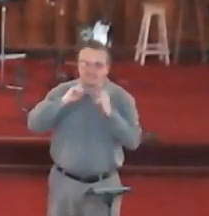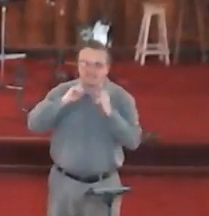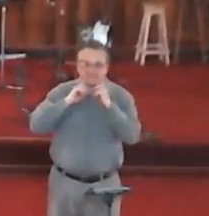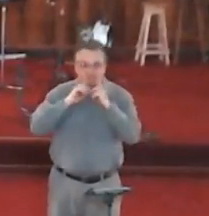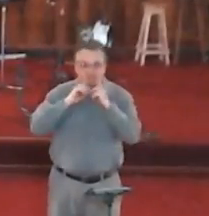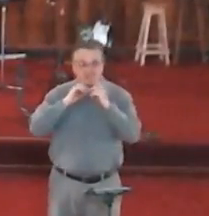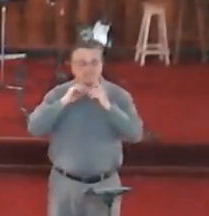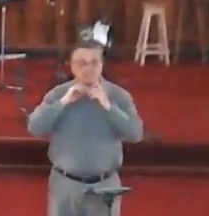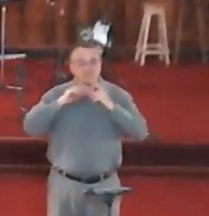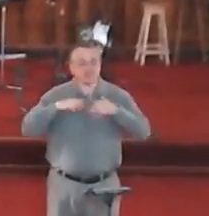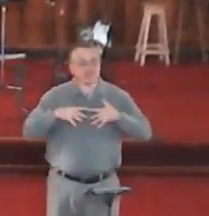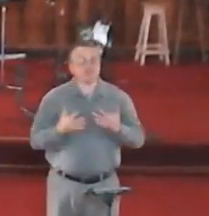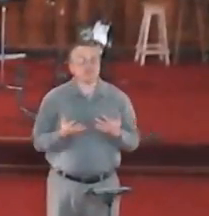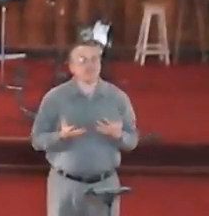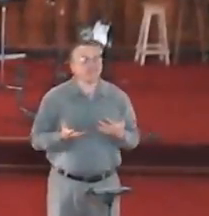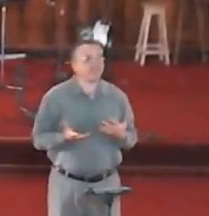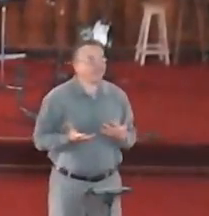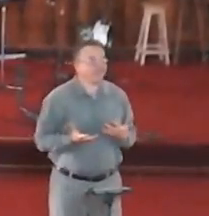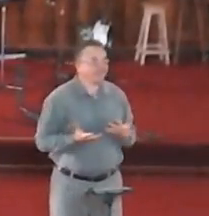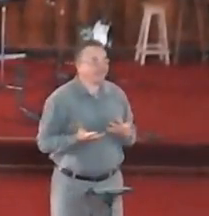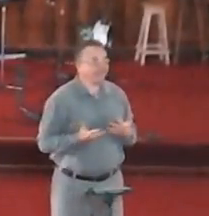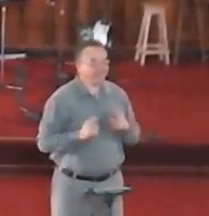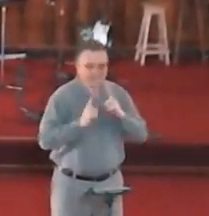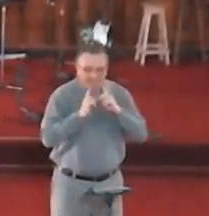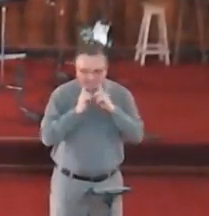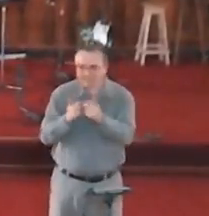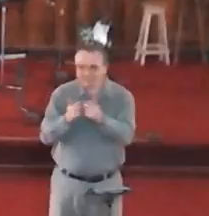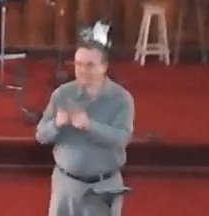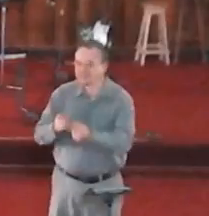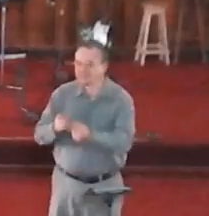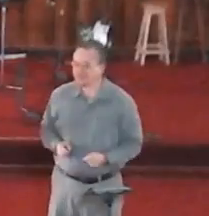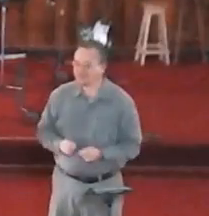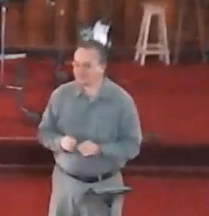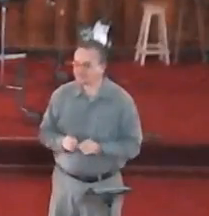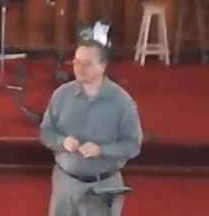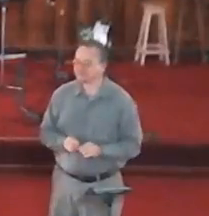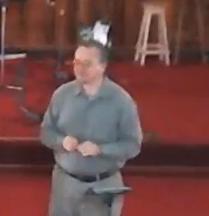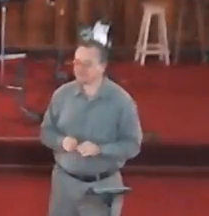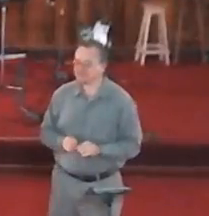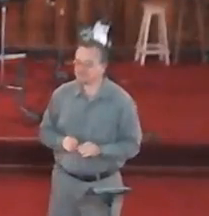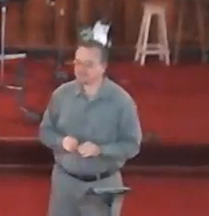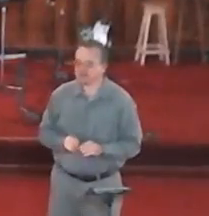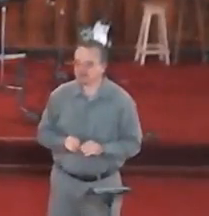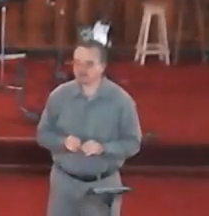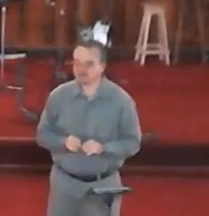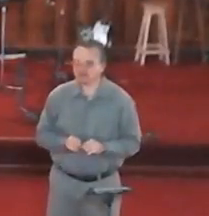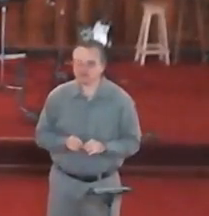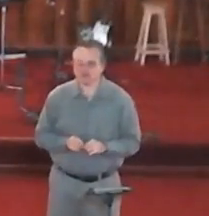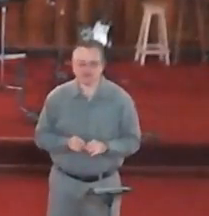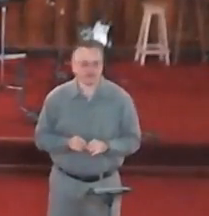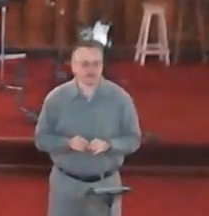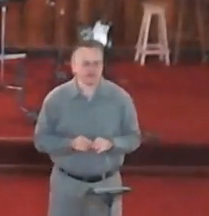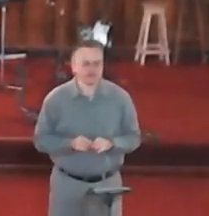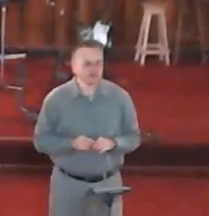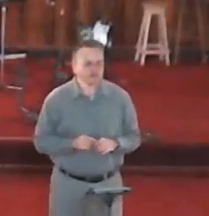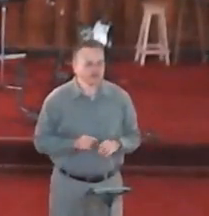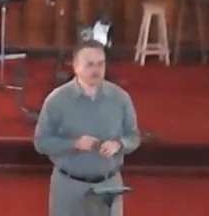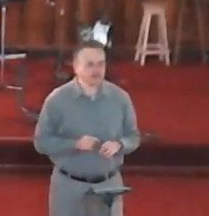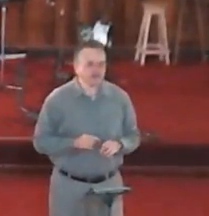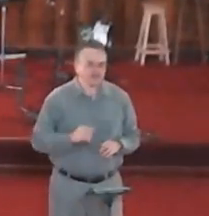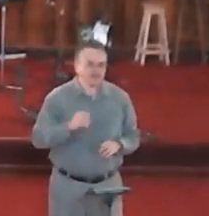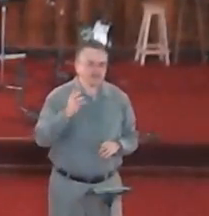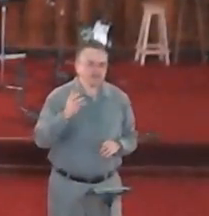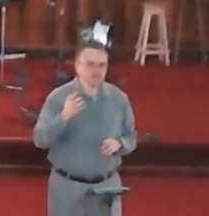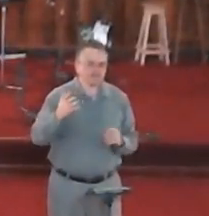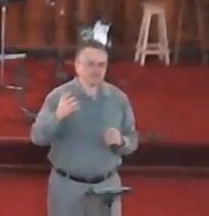que de la abundancia del corazón, ¿qué? Habla la boca. Even Jesus said, from the abundance of the heart, the mouth